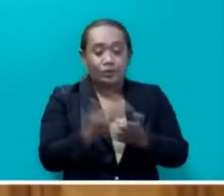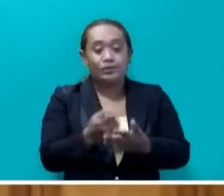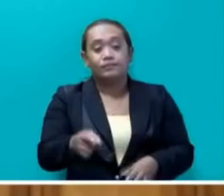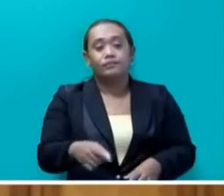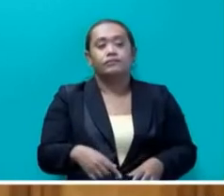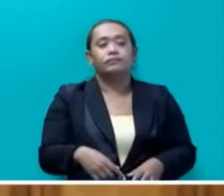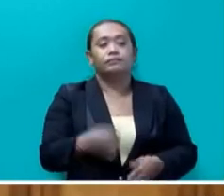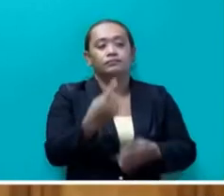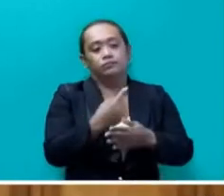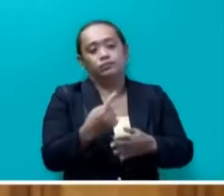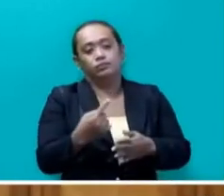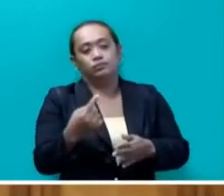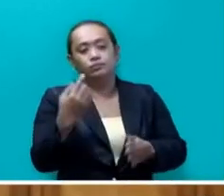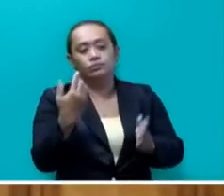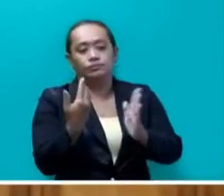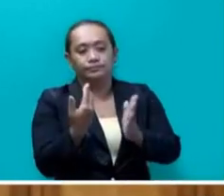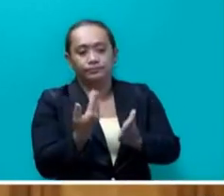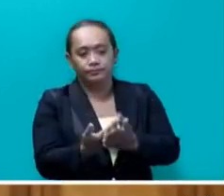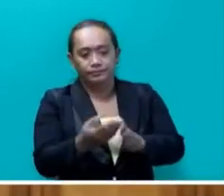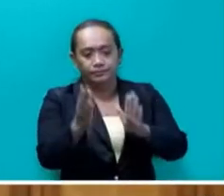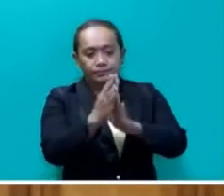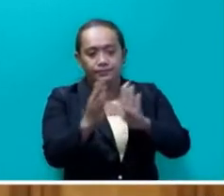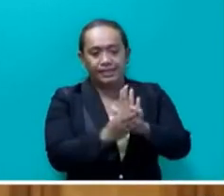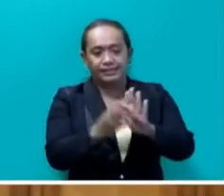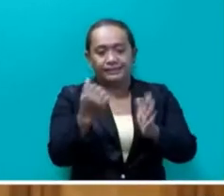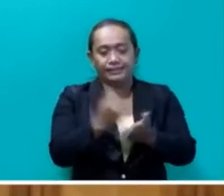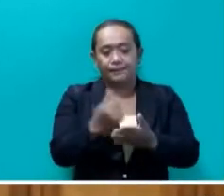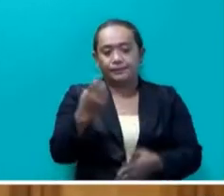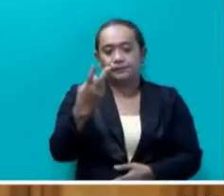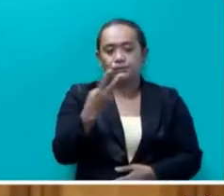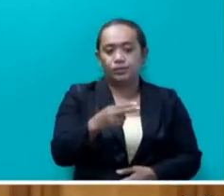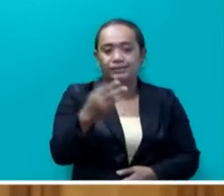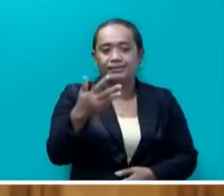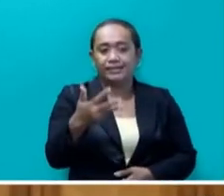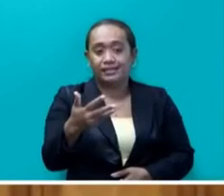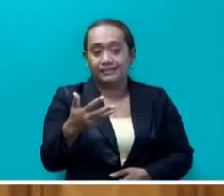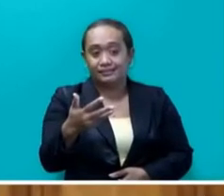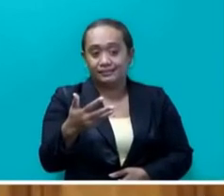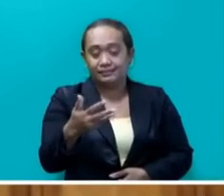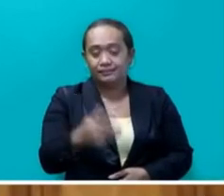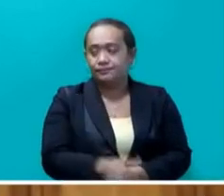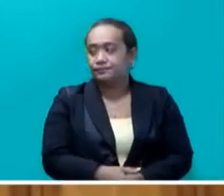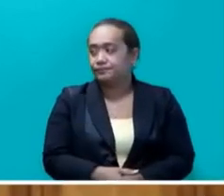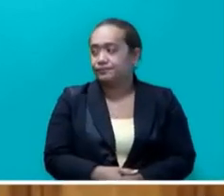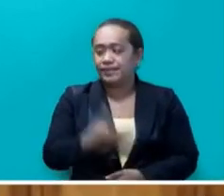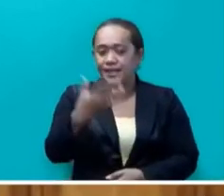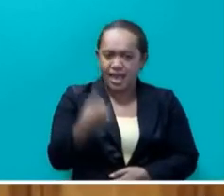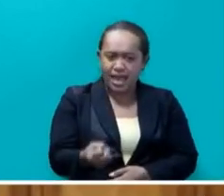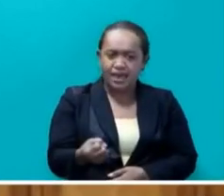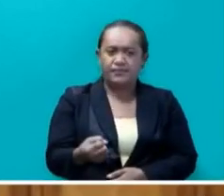number 29. And Honorable Speaker, it has very, very far-reaching